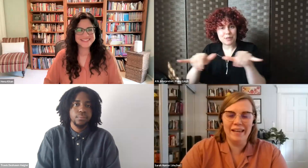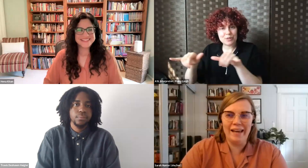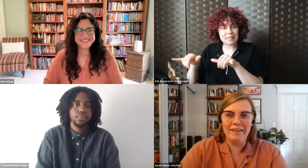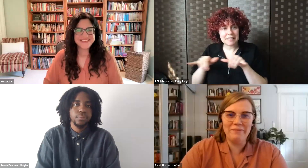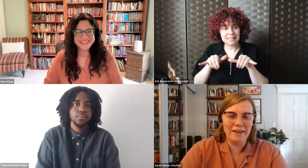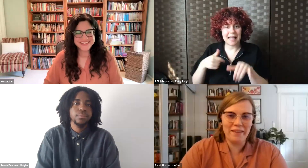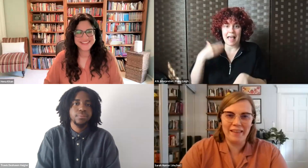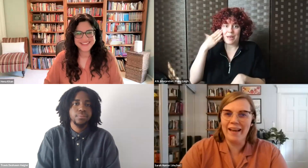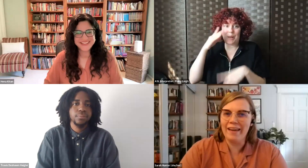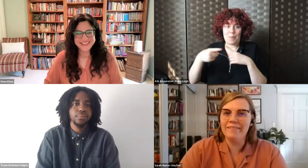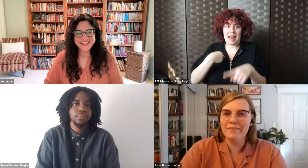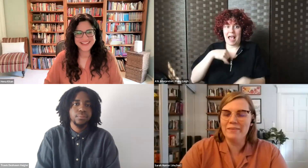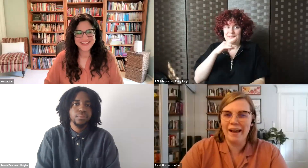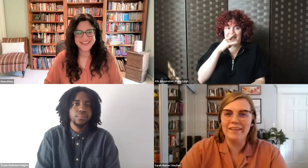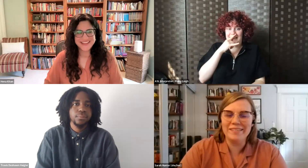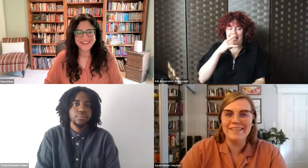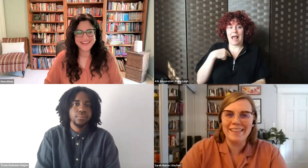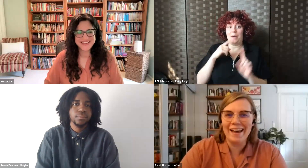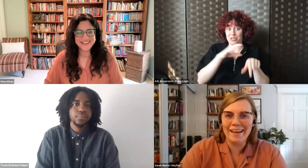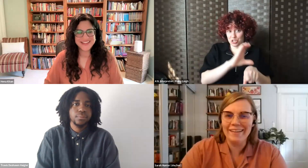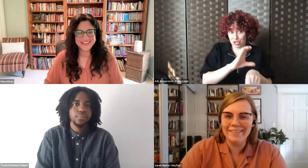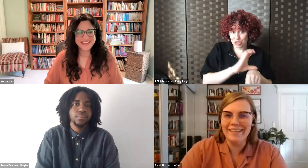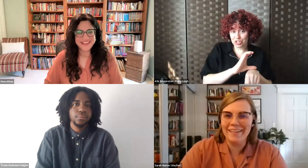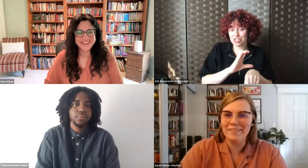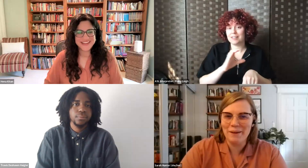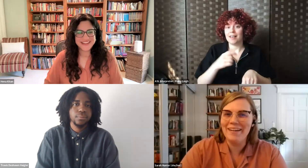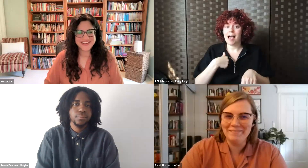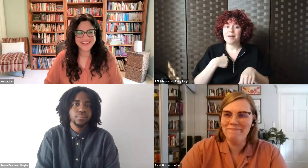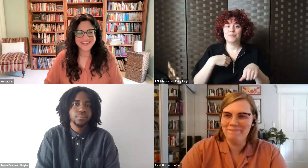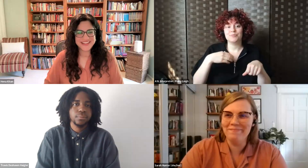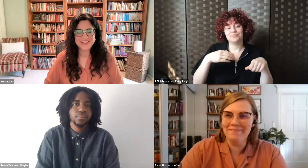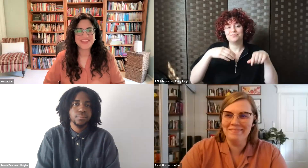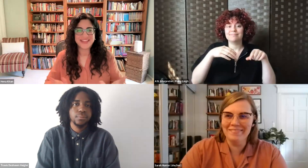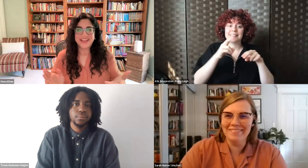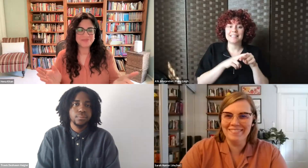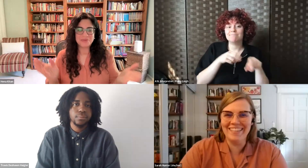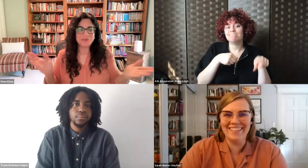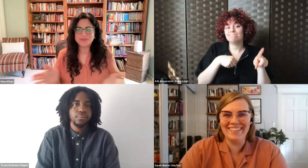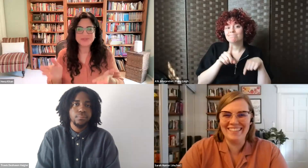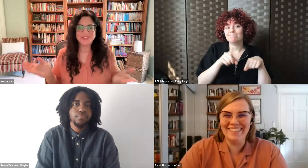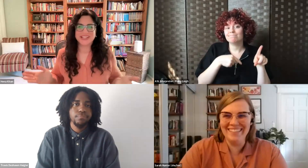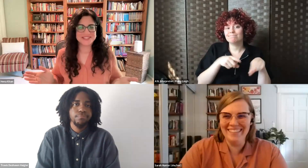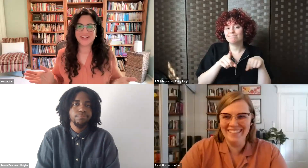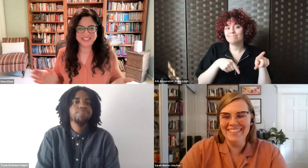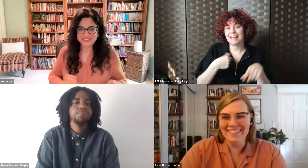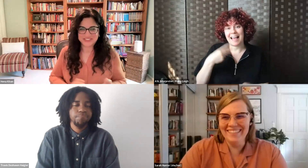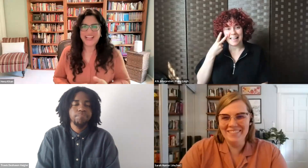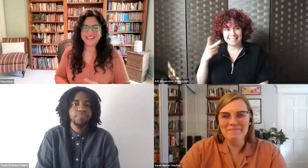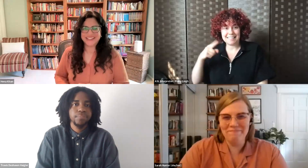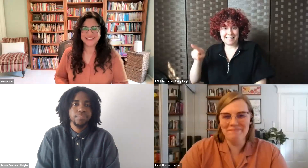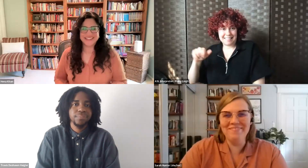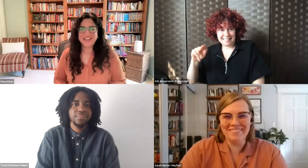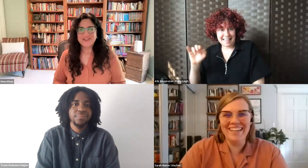pew, I feel like I could see that in Zain as well. I love that. Yeah, the boredom is what unites us all as